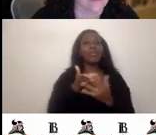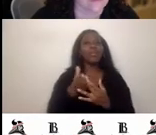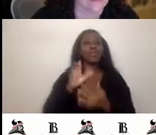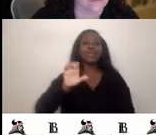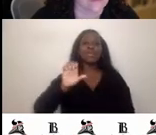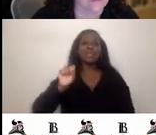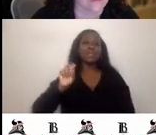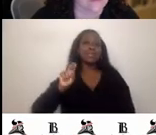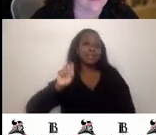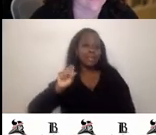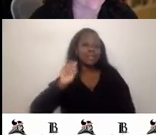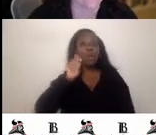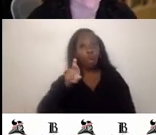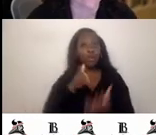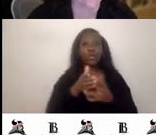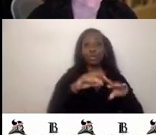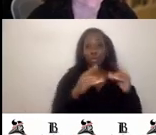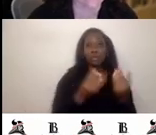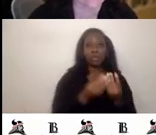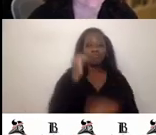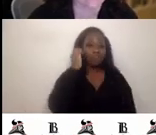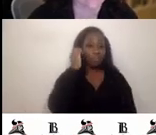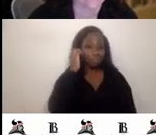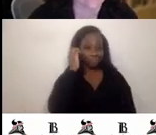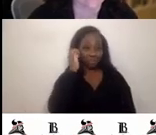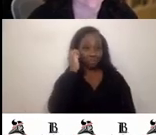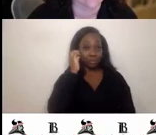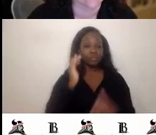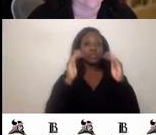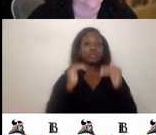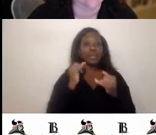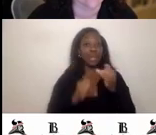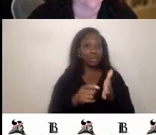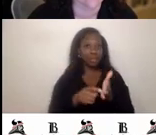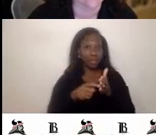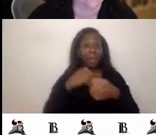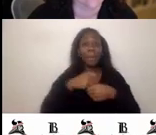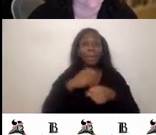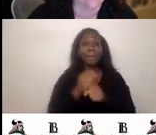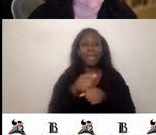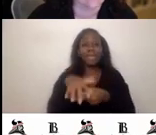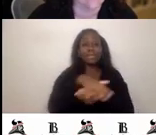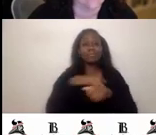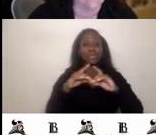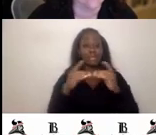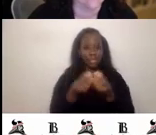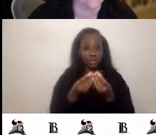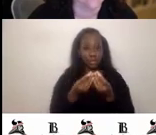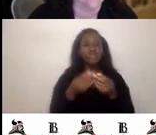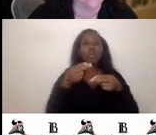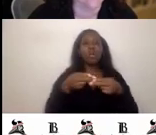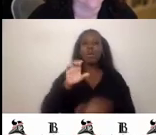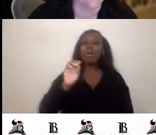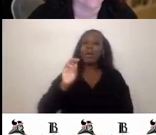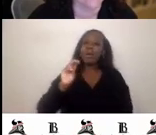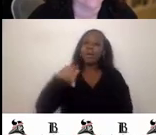district. The last criteria is to keep districts or create districts that are compact. And when we talk about compactness, we're discussing